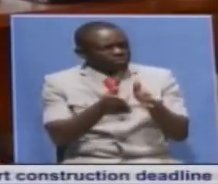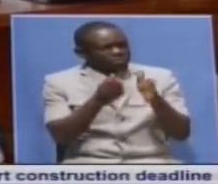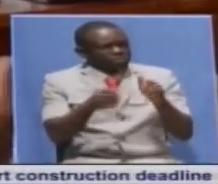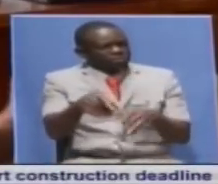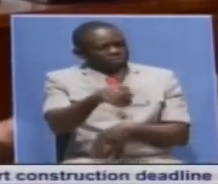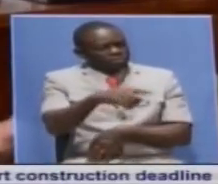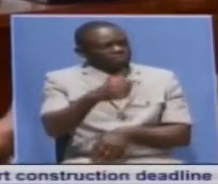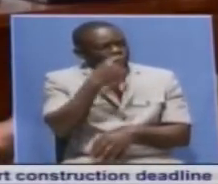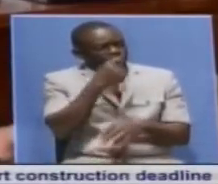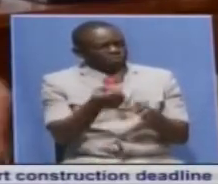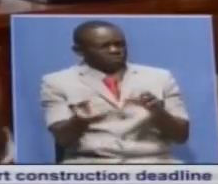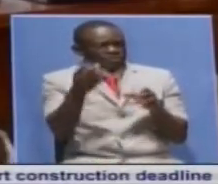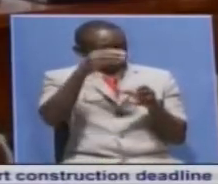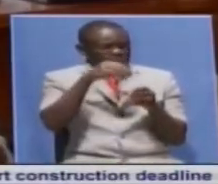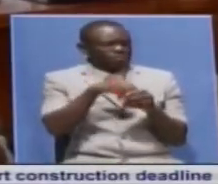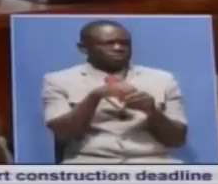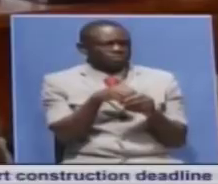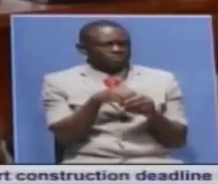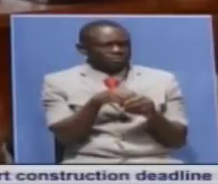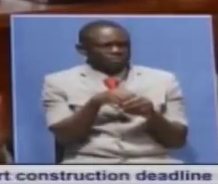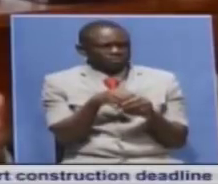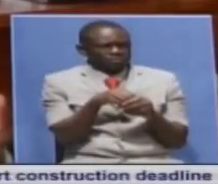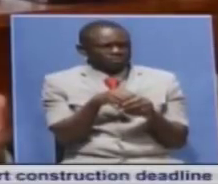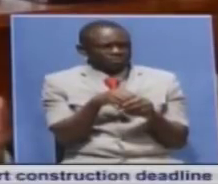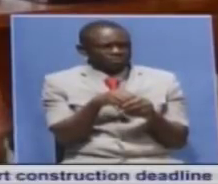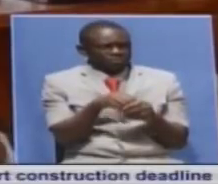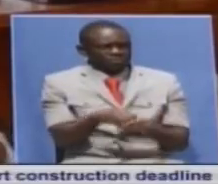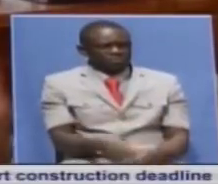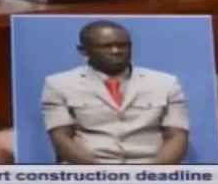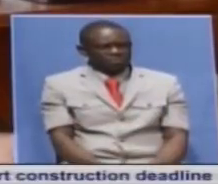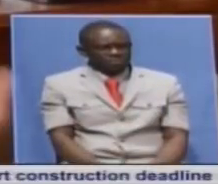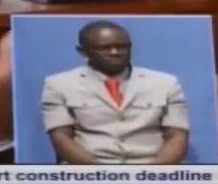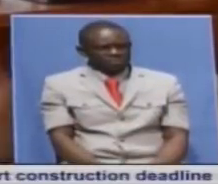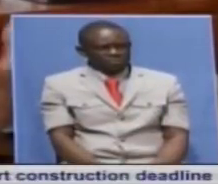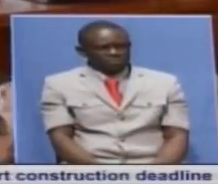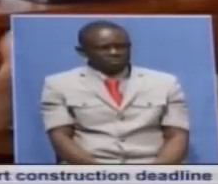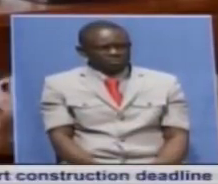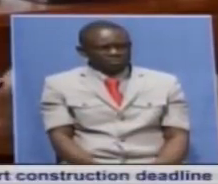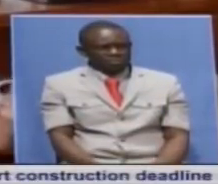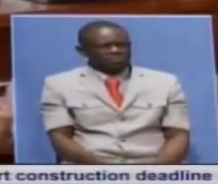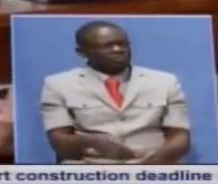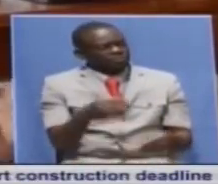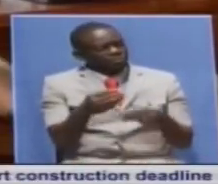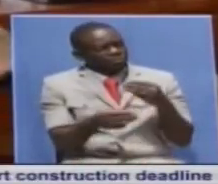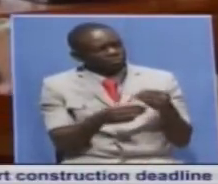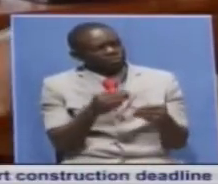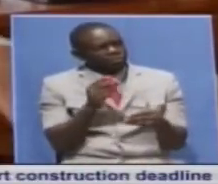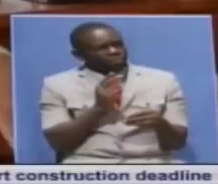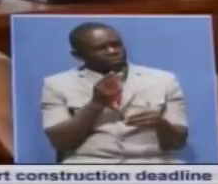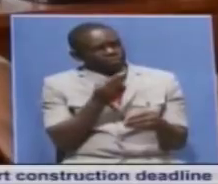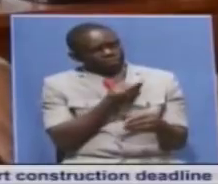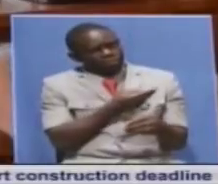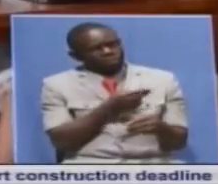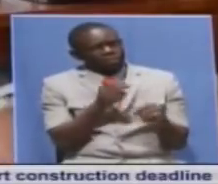into game ranching and so forth, because we feel that it is one of the ways we can help to conserve, to reduce such